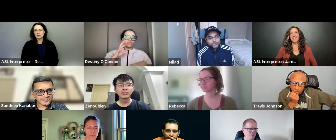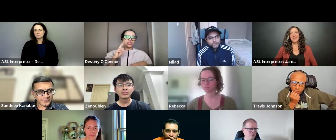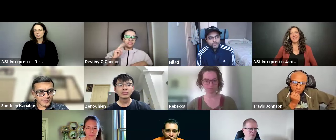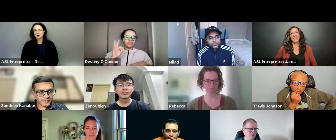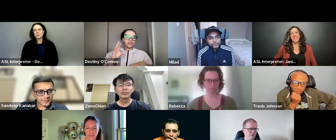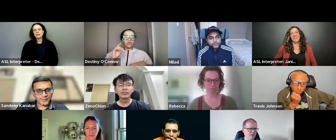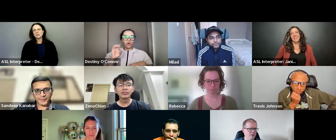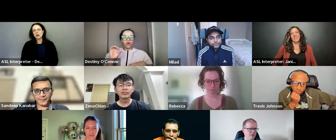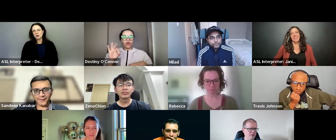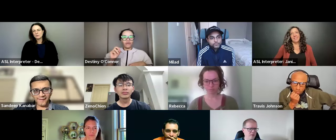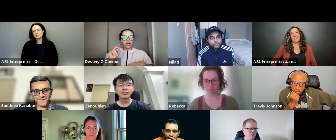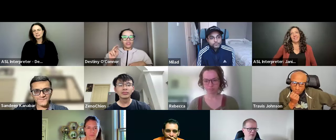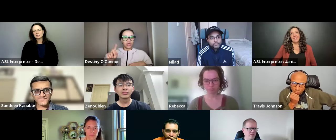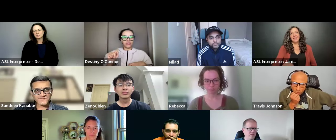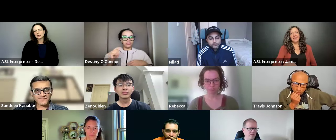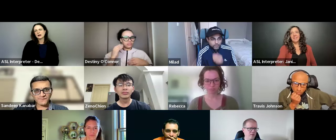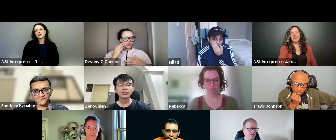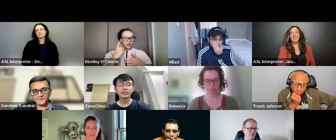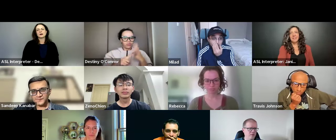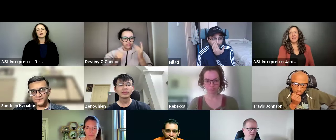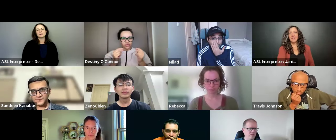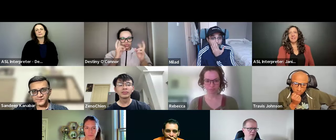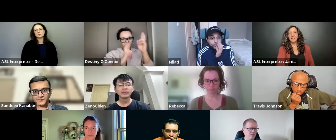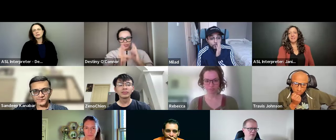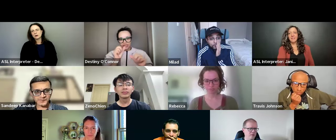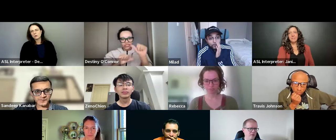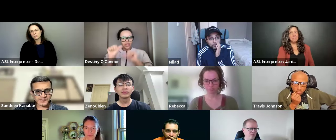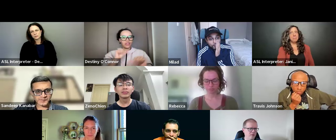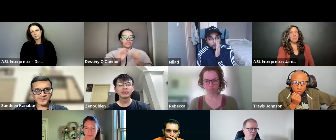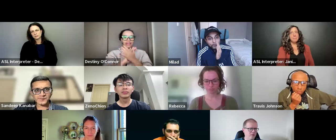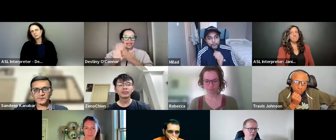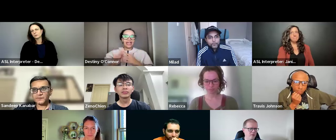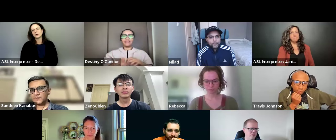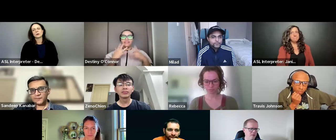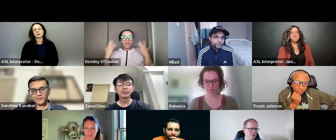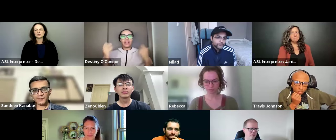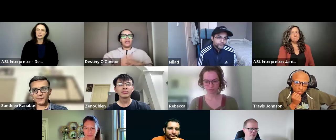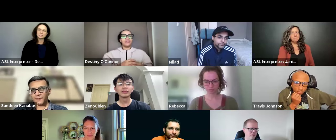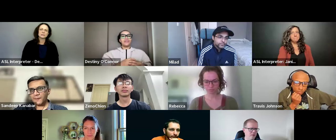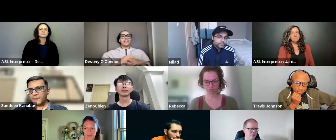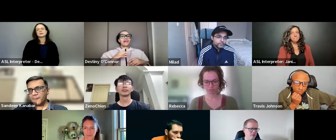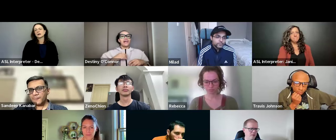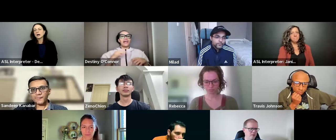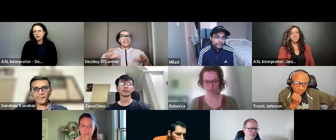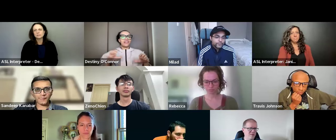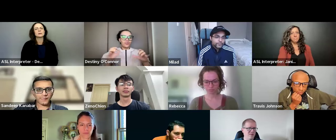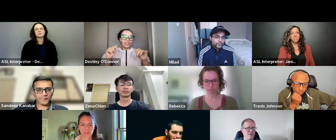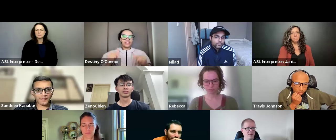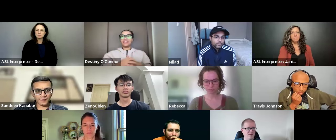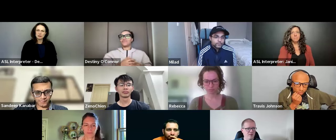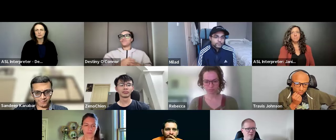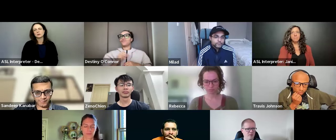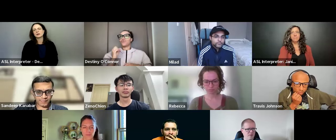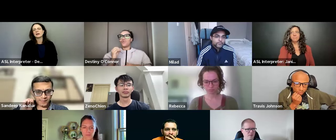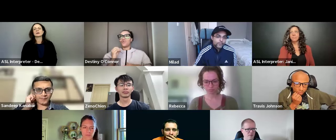on. So we know that CNCF, we know what to do. We know our code of conduct. We need